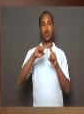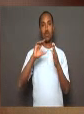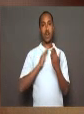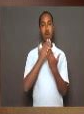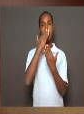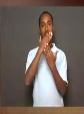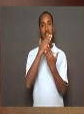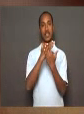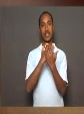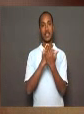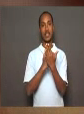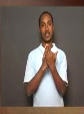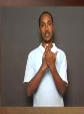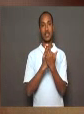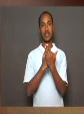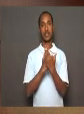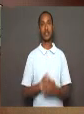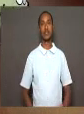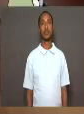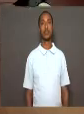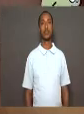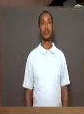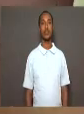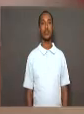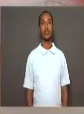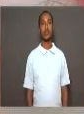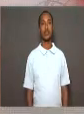Let's get back to our lesson.